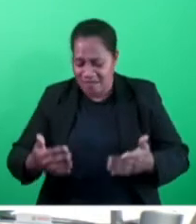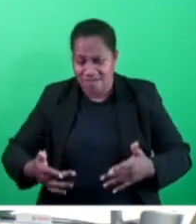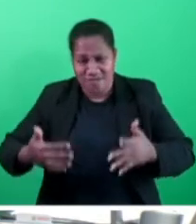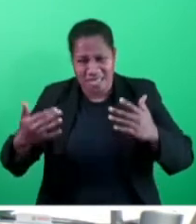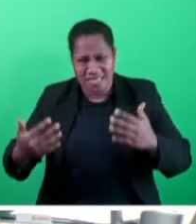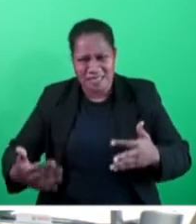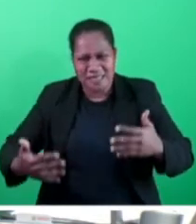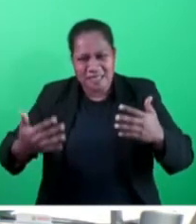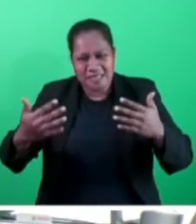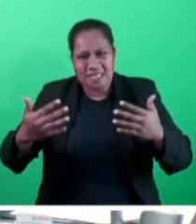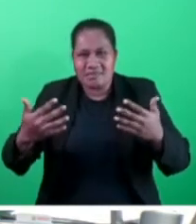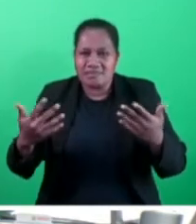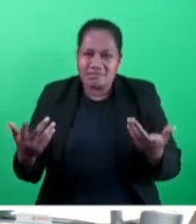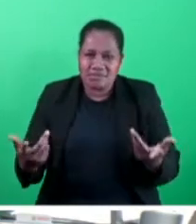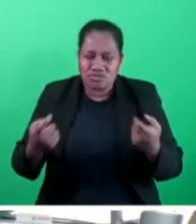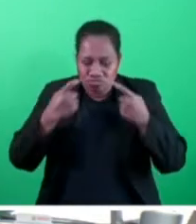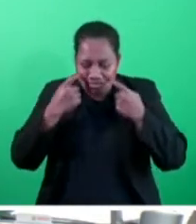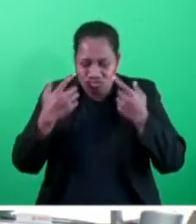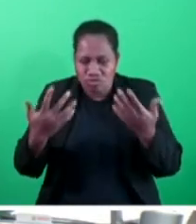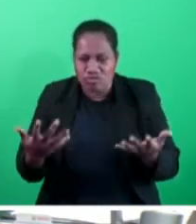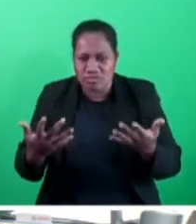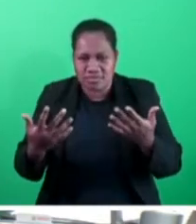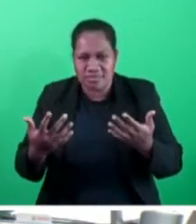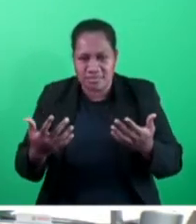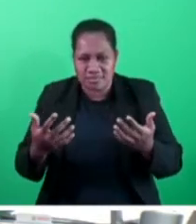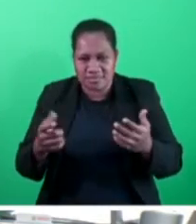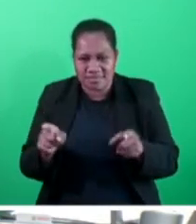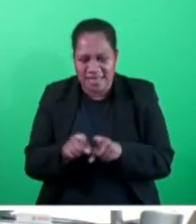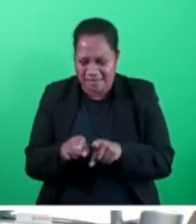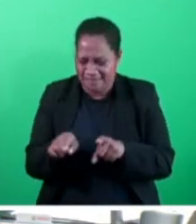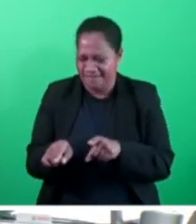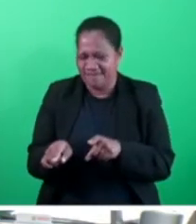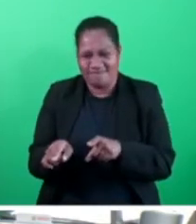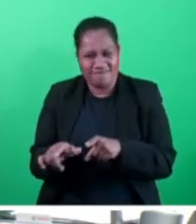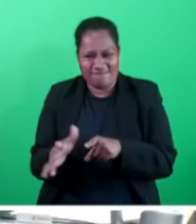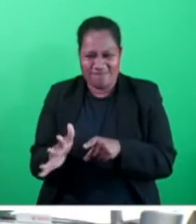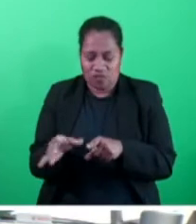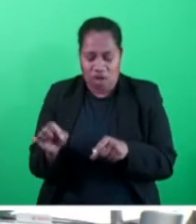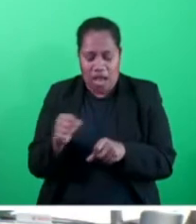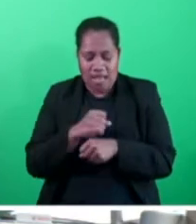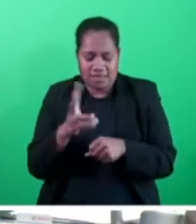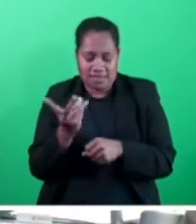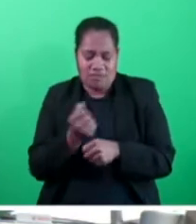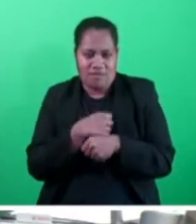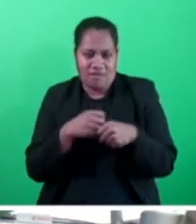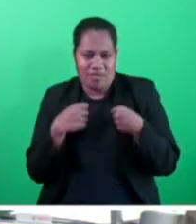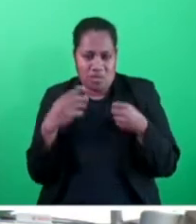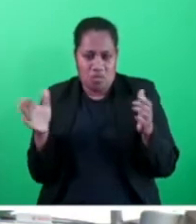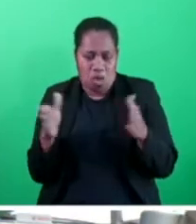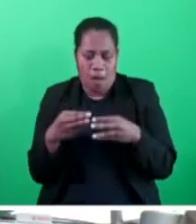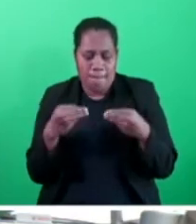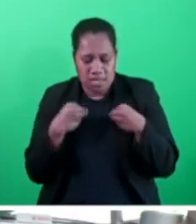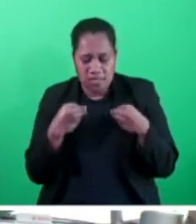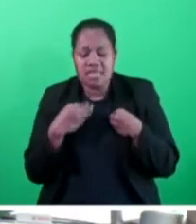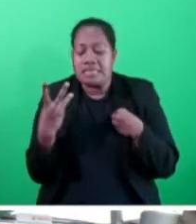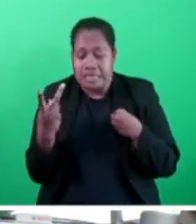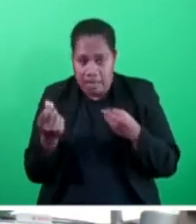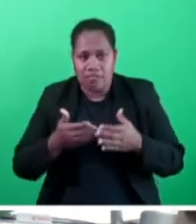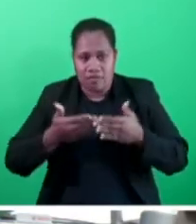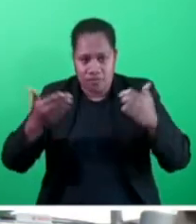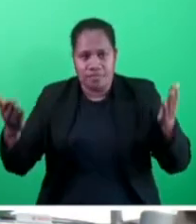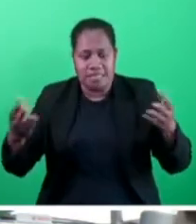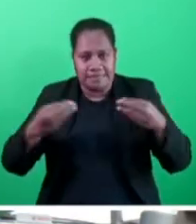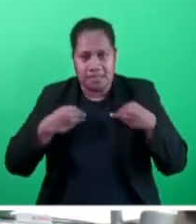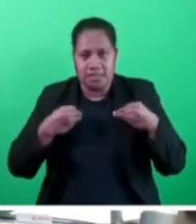some of our small and medium enterprises in these sectors, as well as some of the big business players. They are